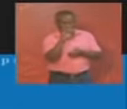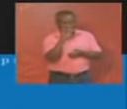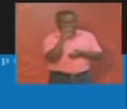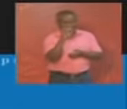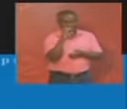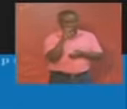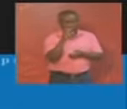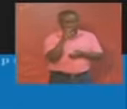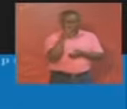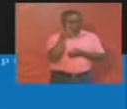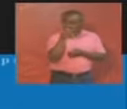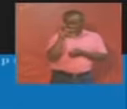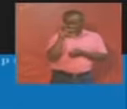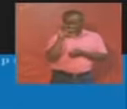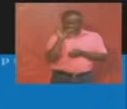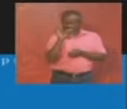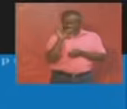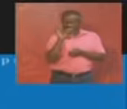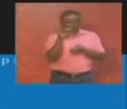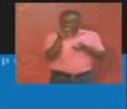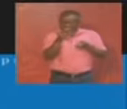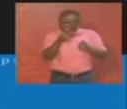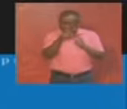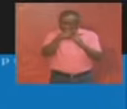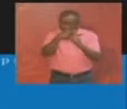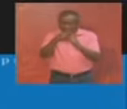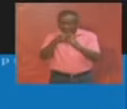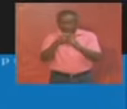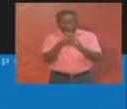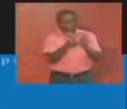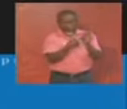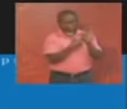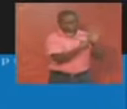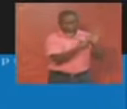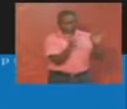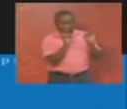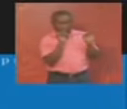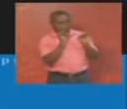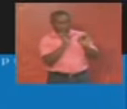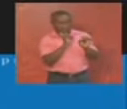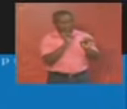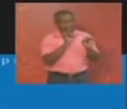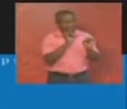cases you said 30% of them showed no symptoms. So do you have an idea